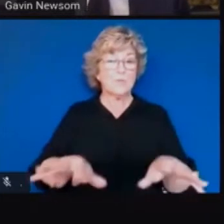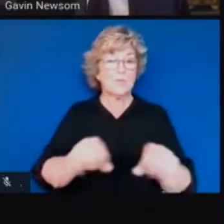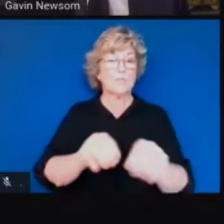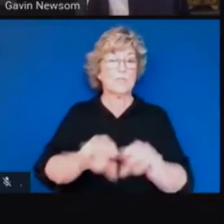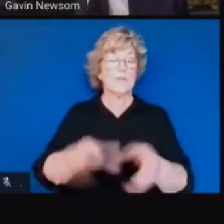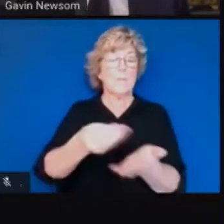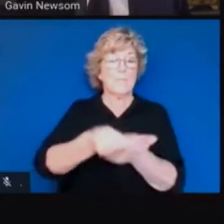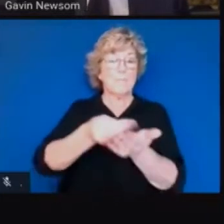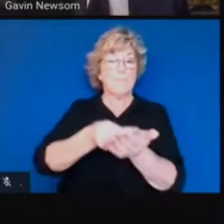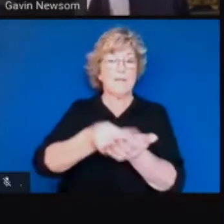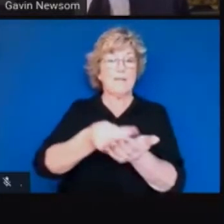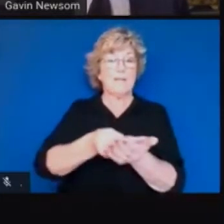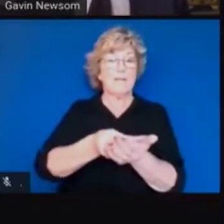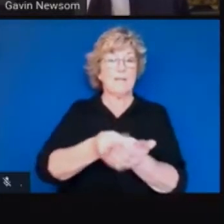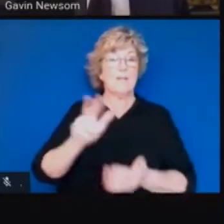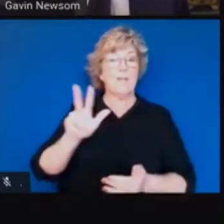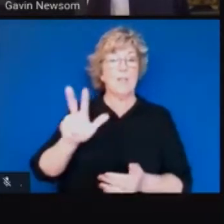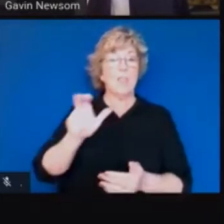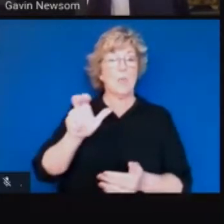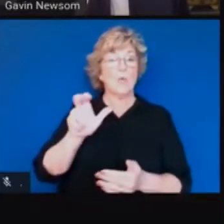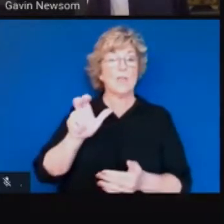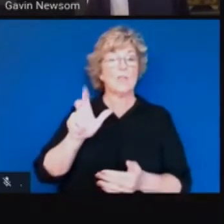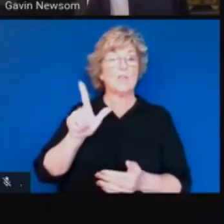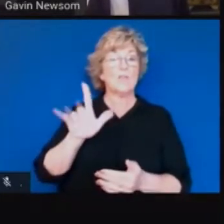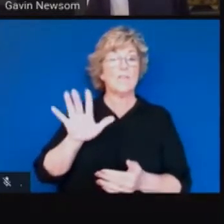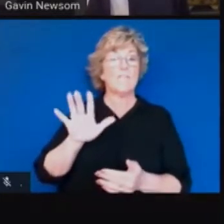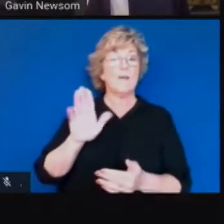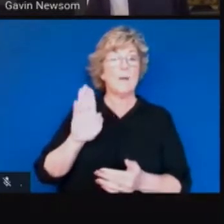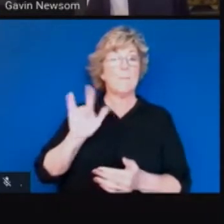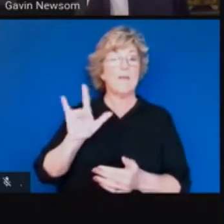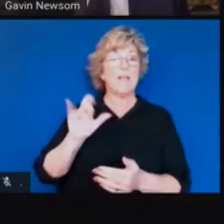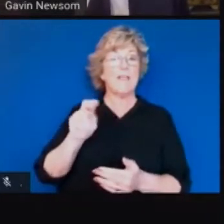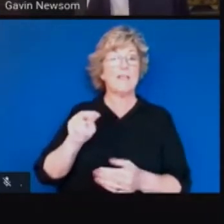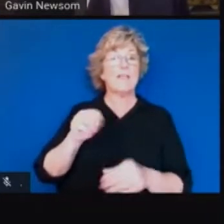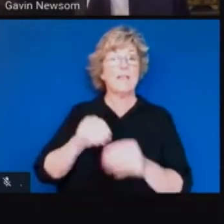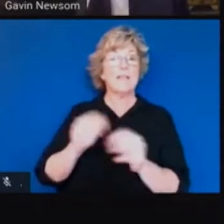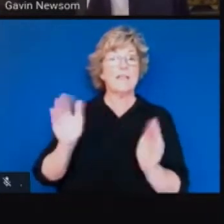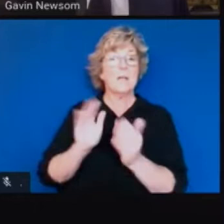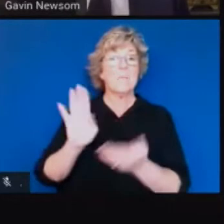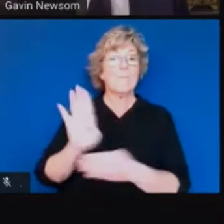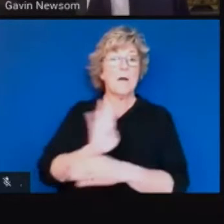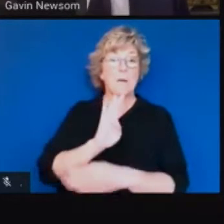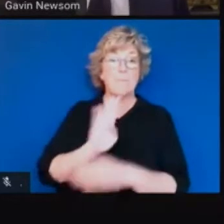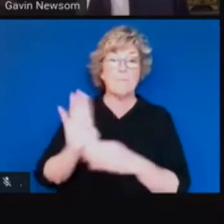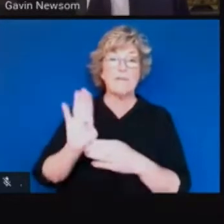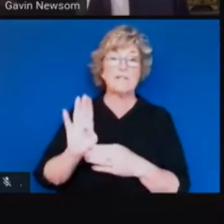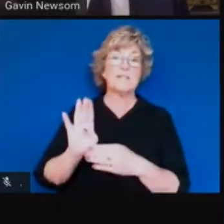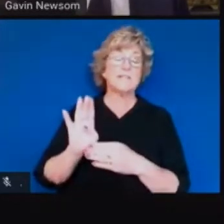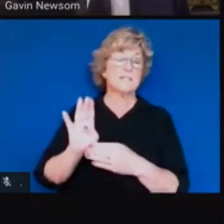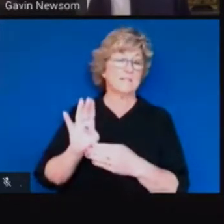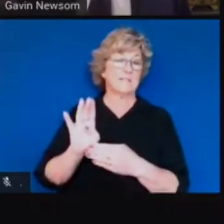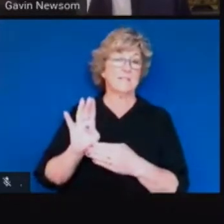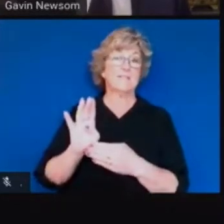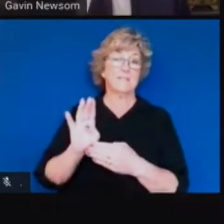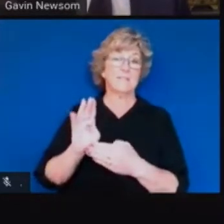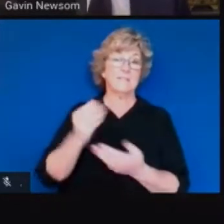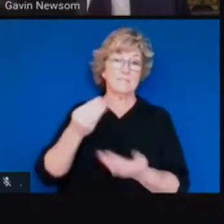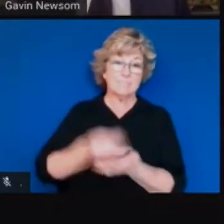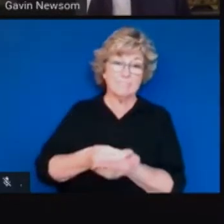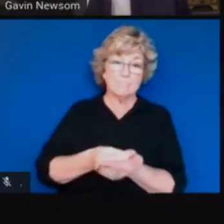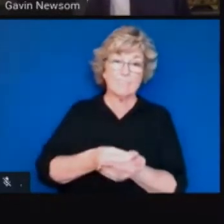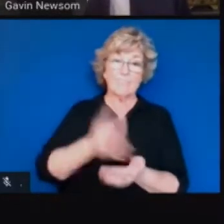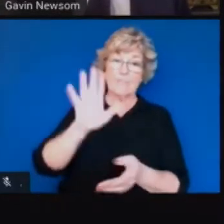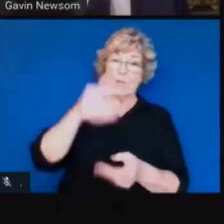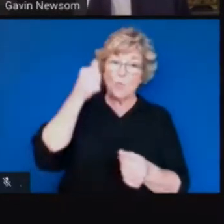CARES Act dollars. $325 billion in small business relief. This is critical at this moment. Now, I'll remind